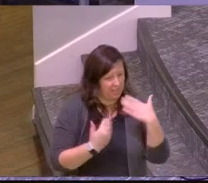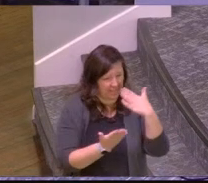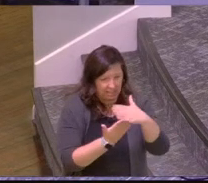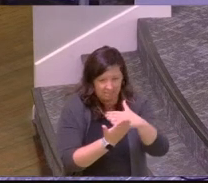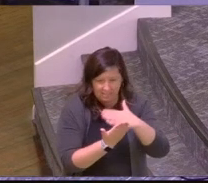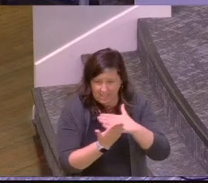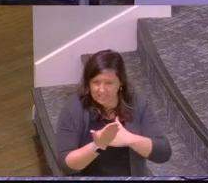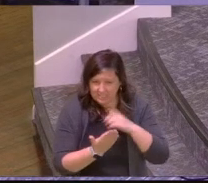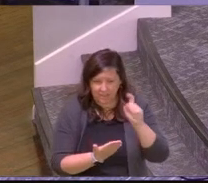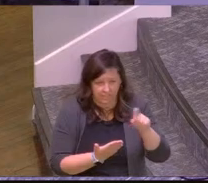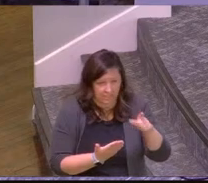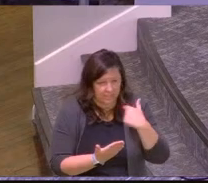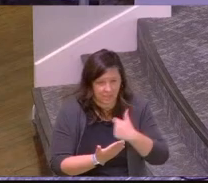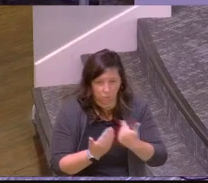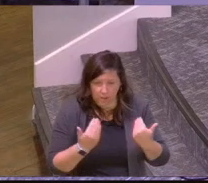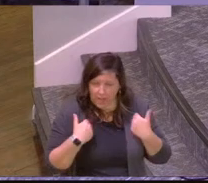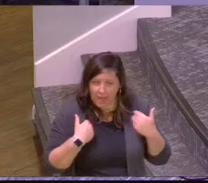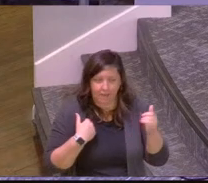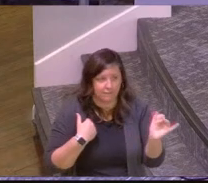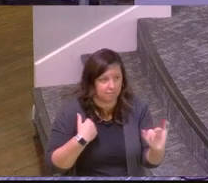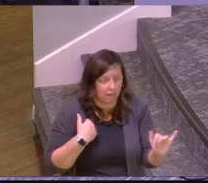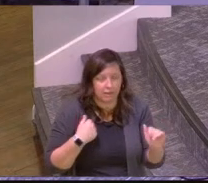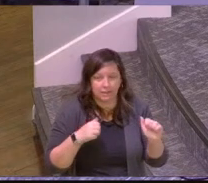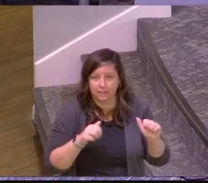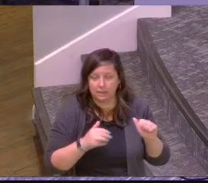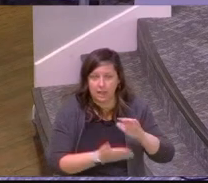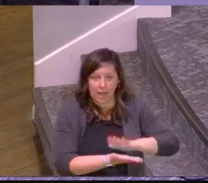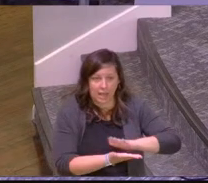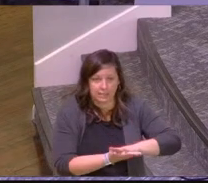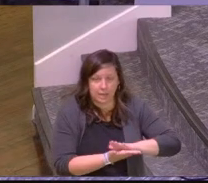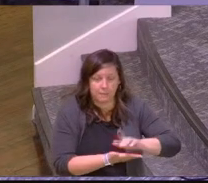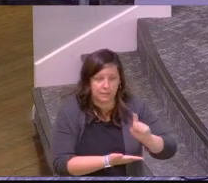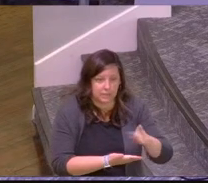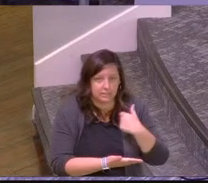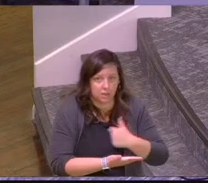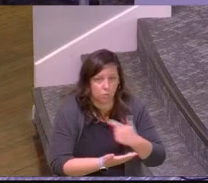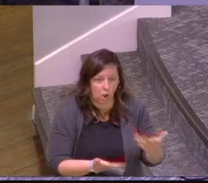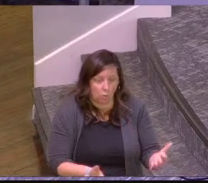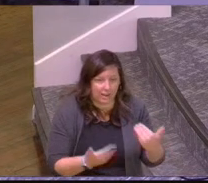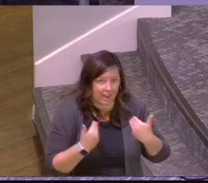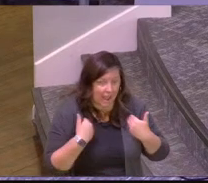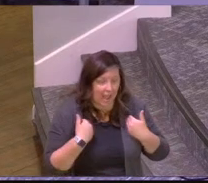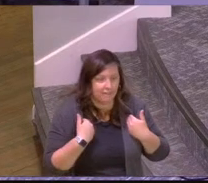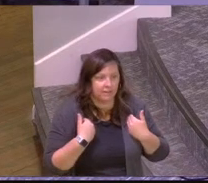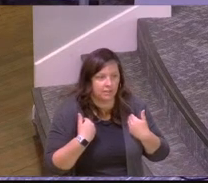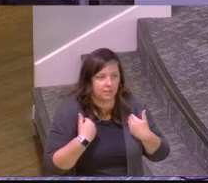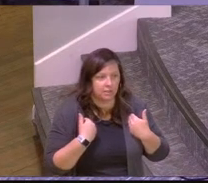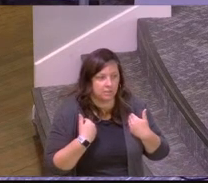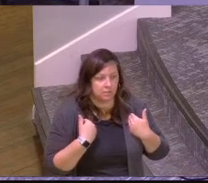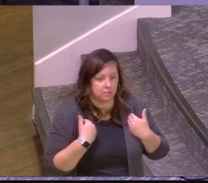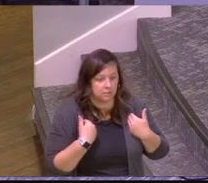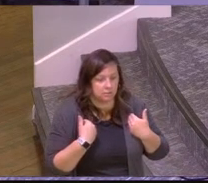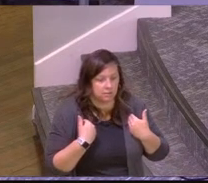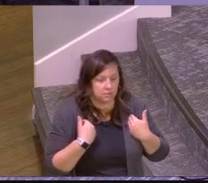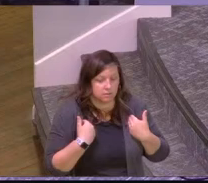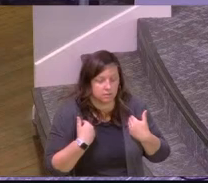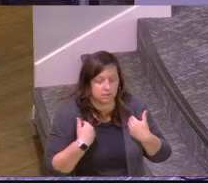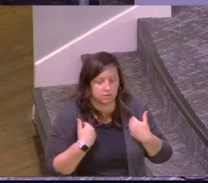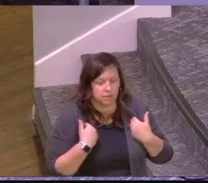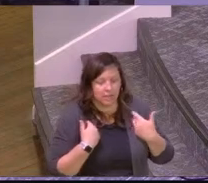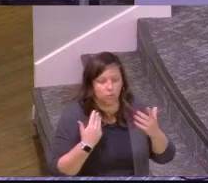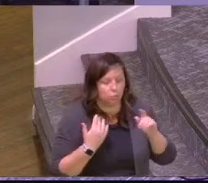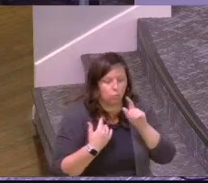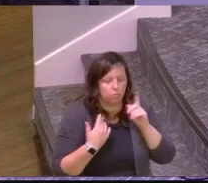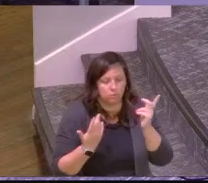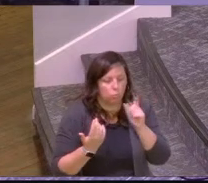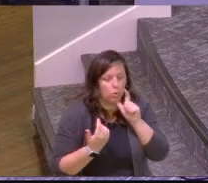there are academic needs that we have, without really even trying to decide right away whether they would fit into